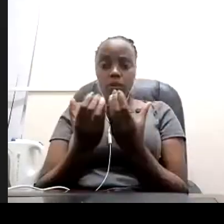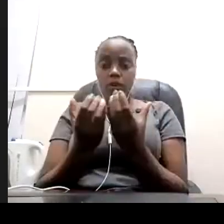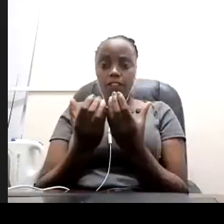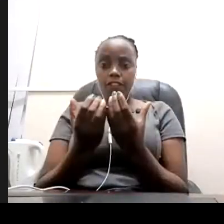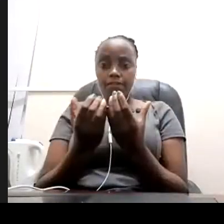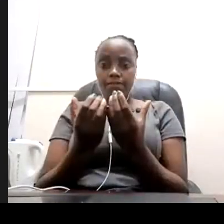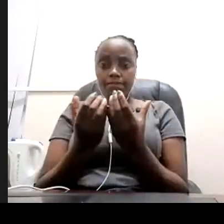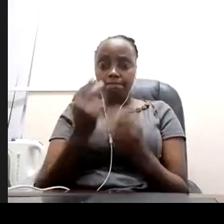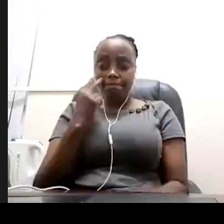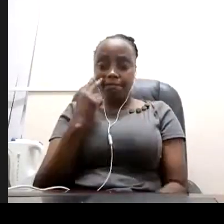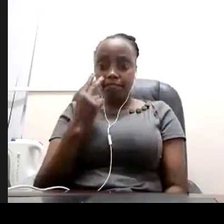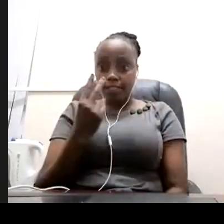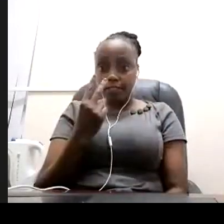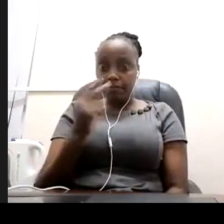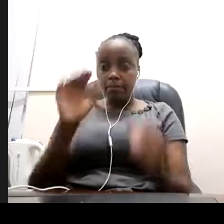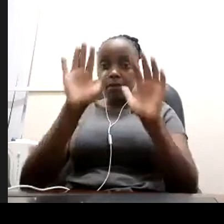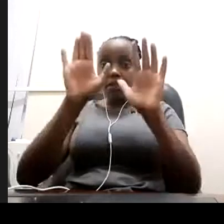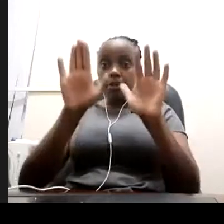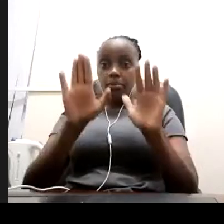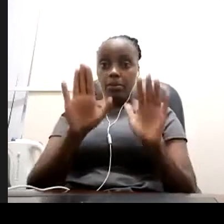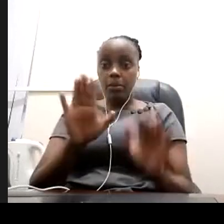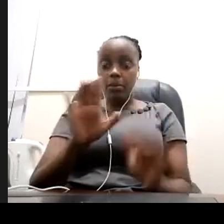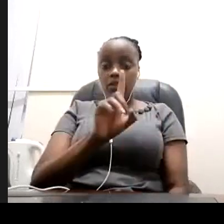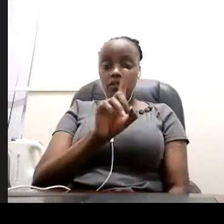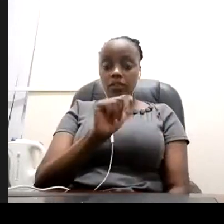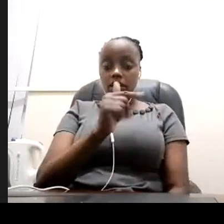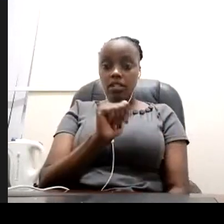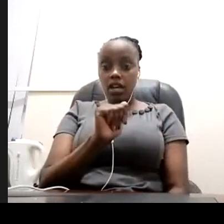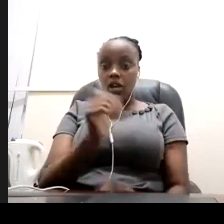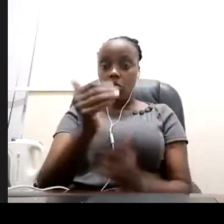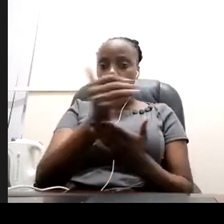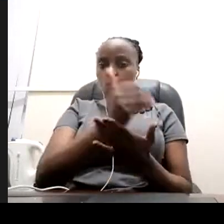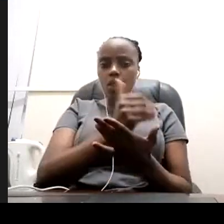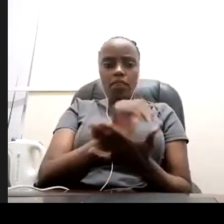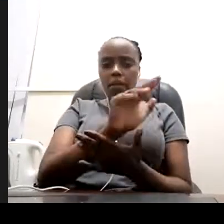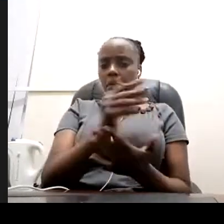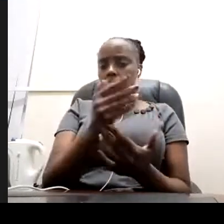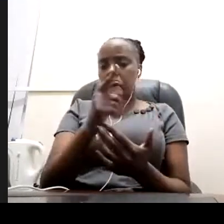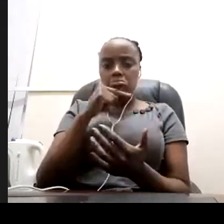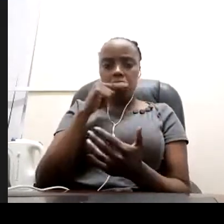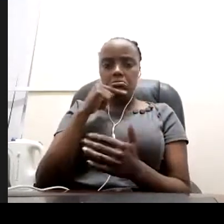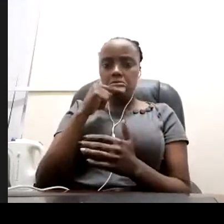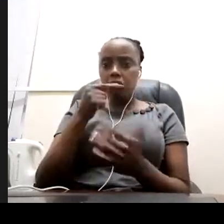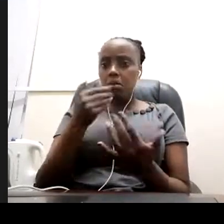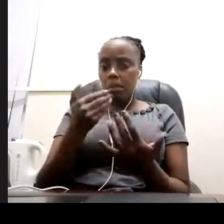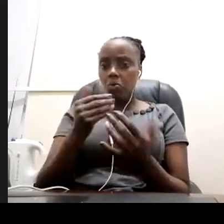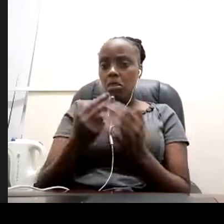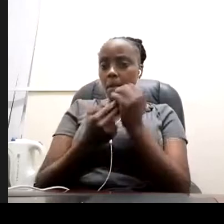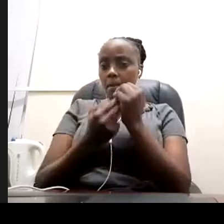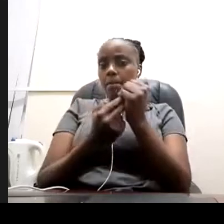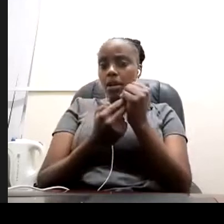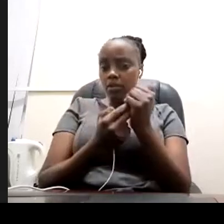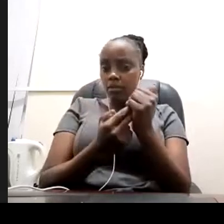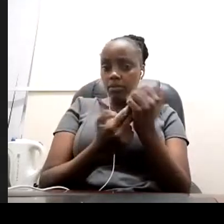perceive the importance of data collection, and what are your views around partnering with OPDs in data